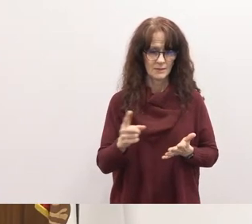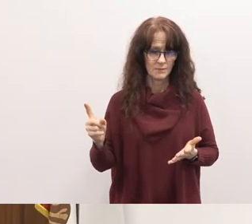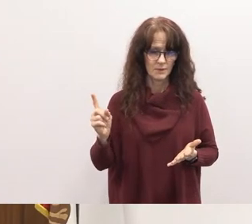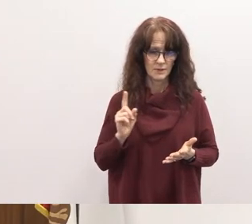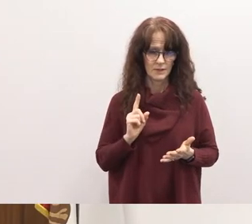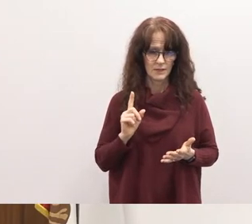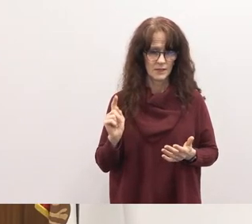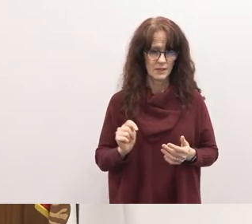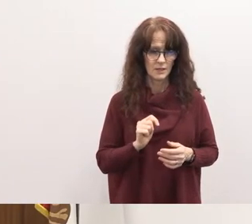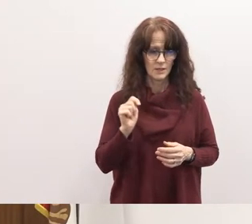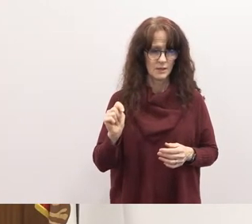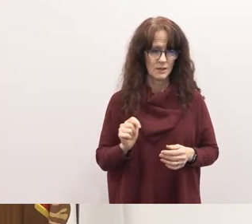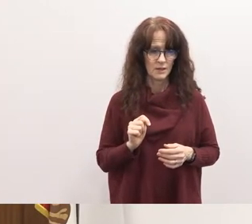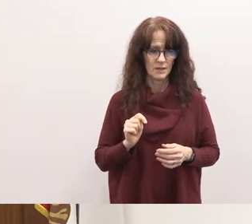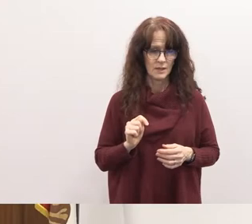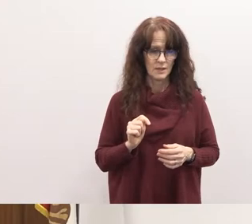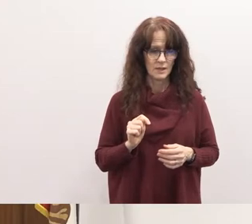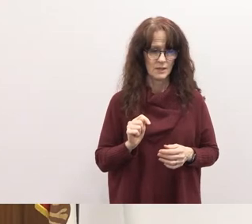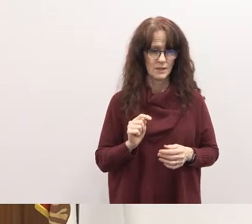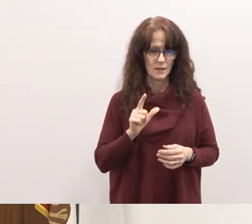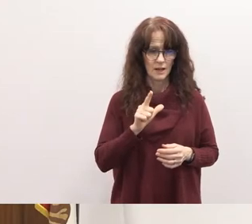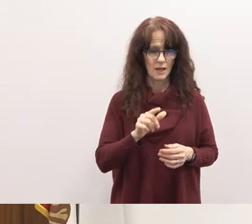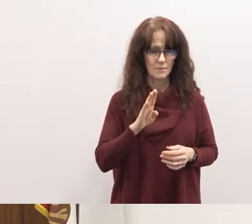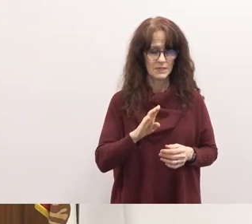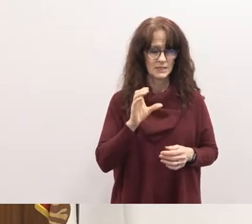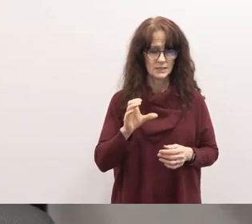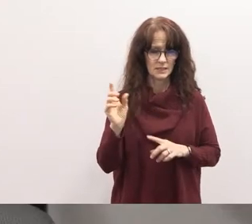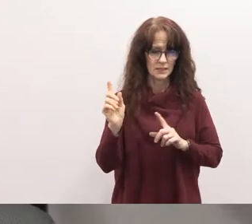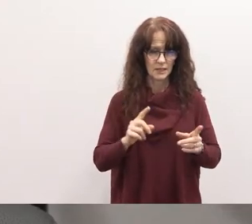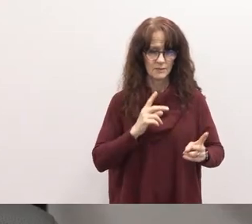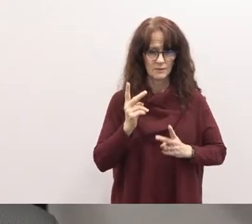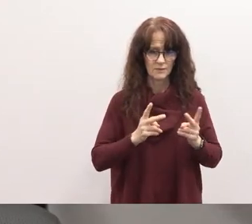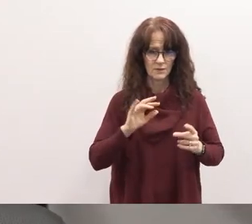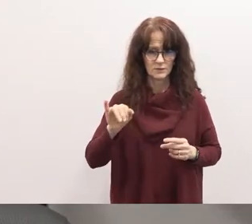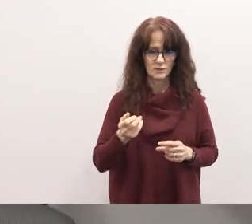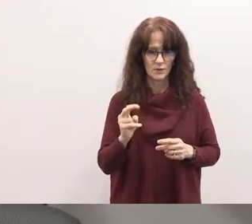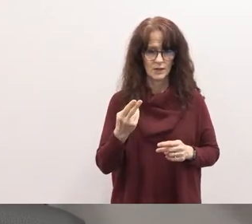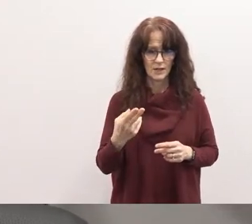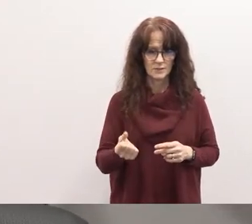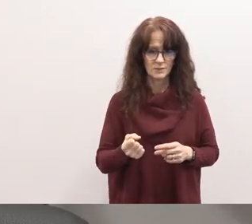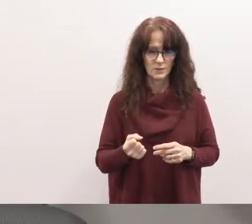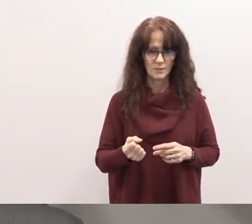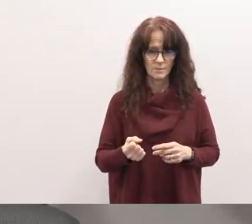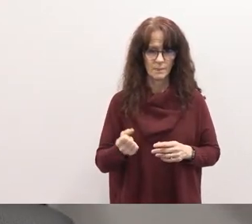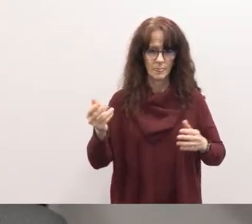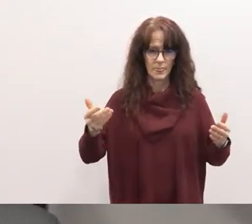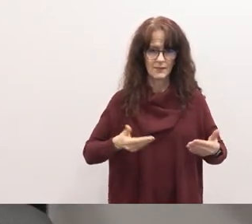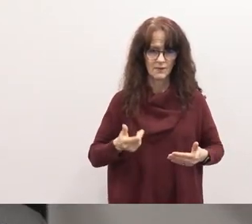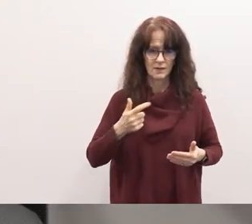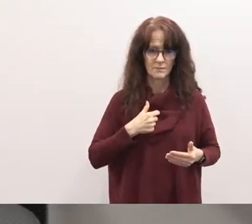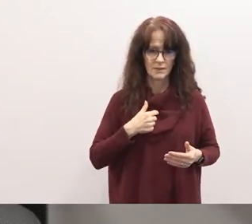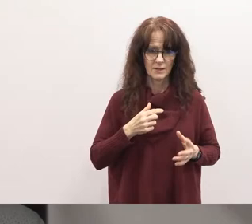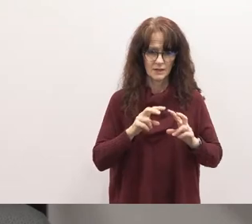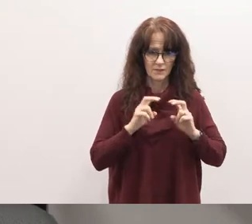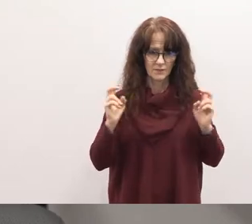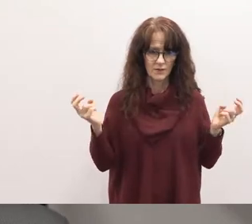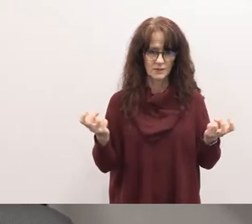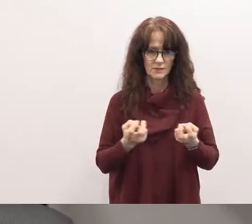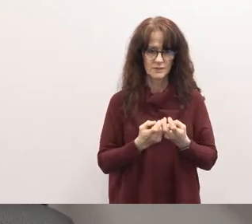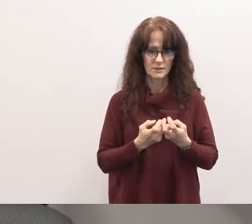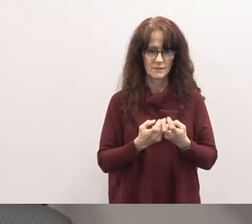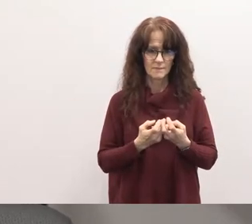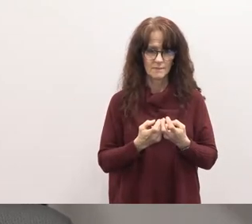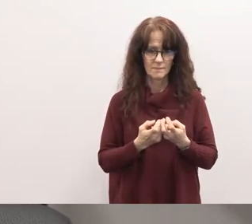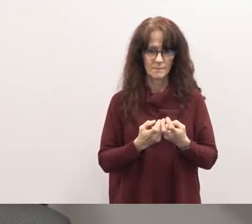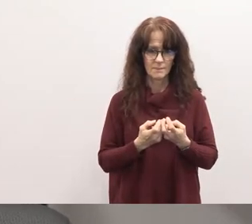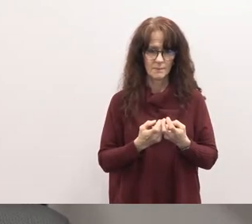This past Tuesday, LBCC came to visit Jordan High School, and they invited me for a circle.